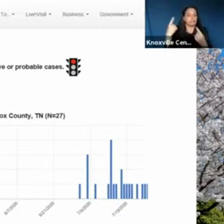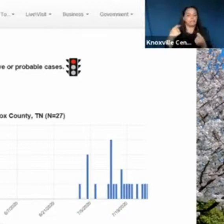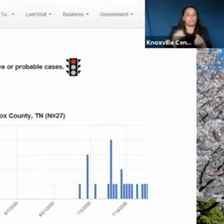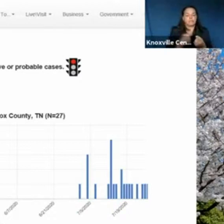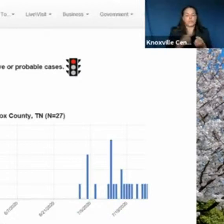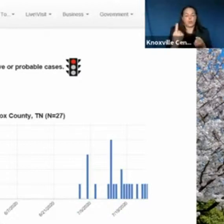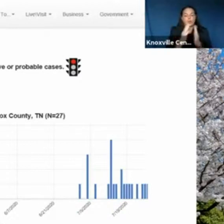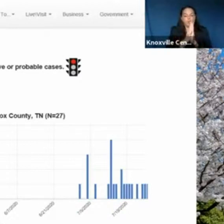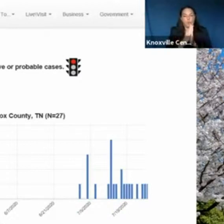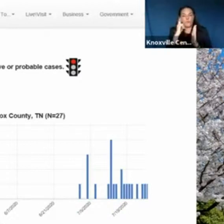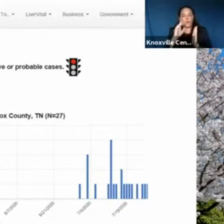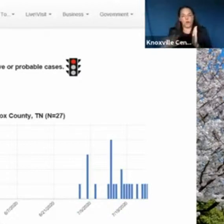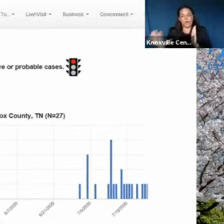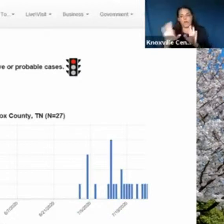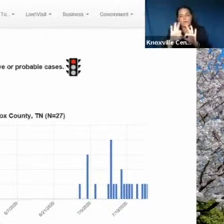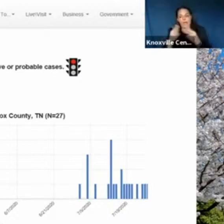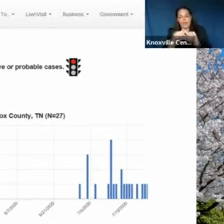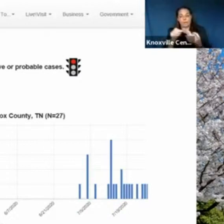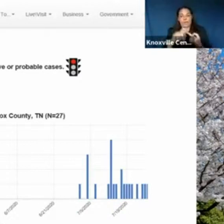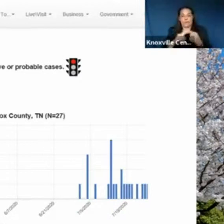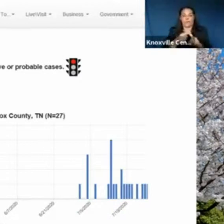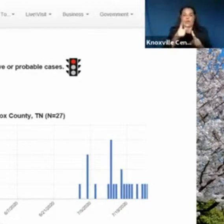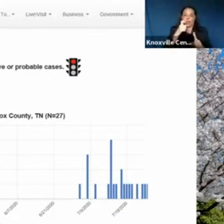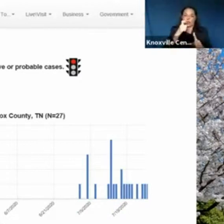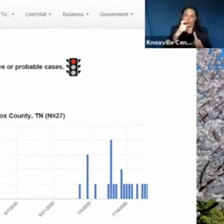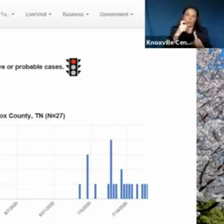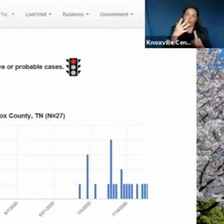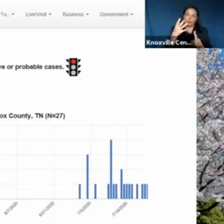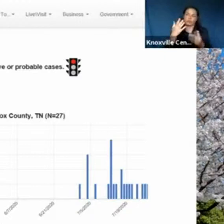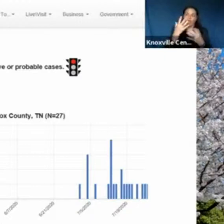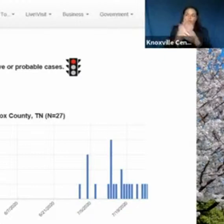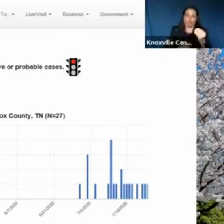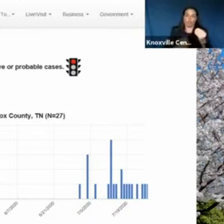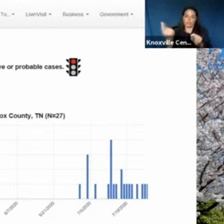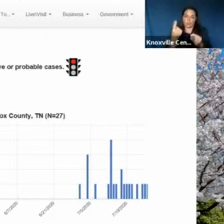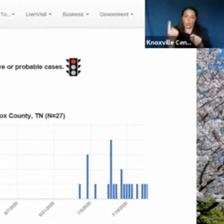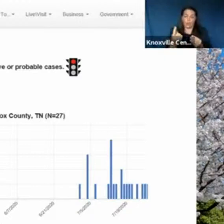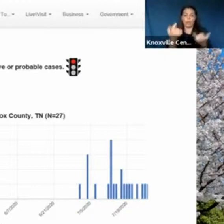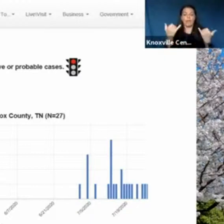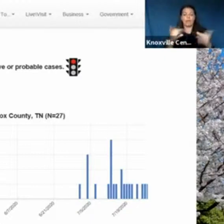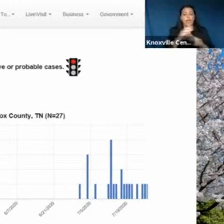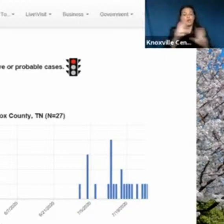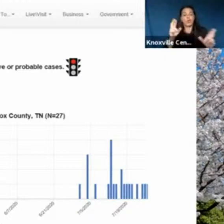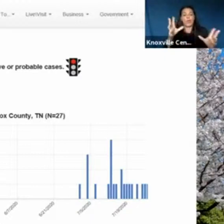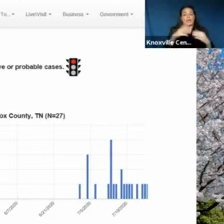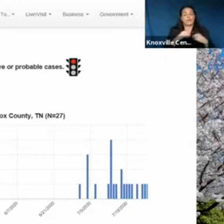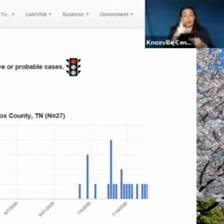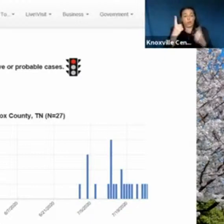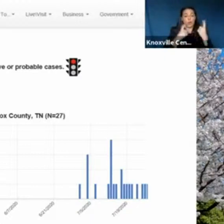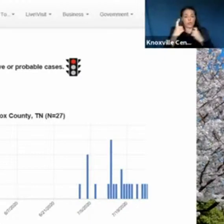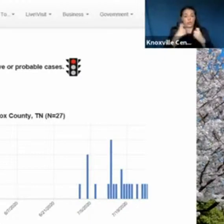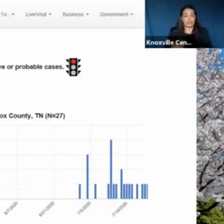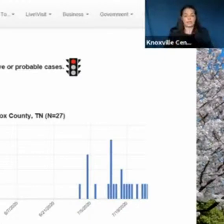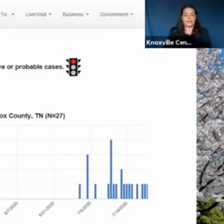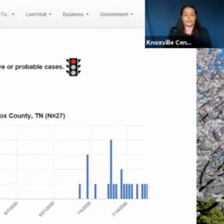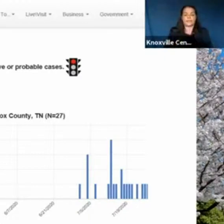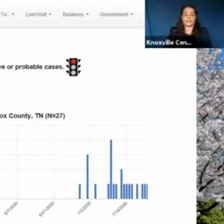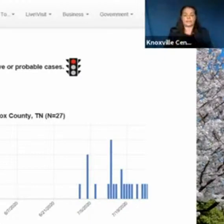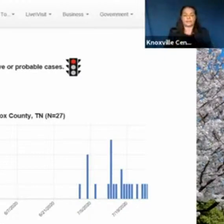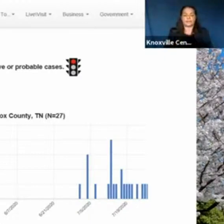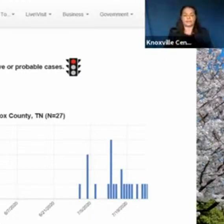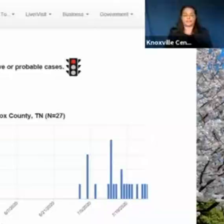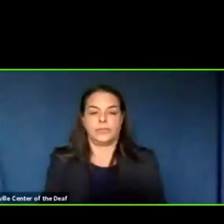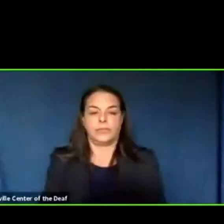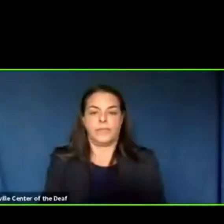are with the family and the friends who lost loved ones. And I'll now open it up for questions. All right, as a reminder, go ahead and submit